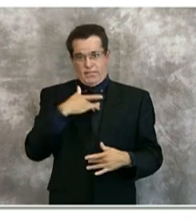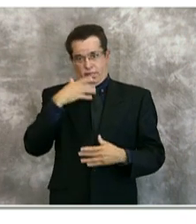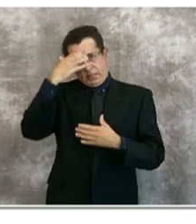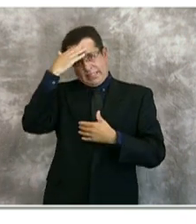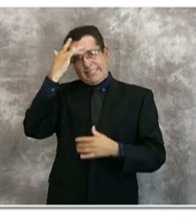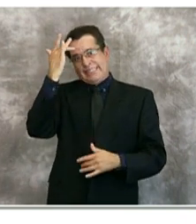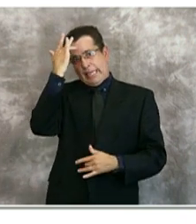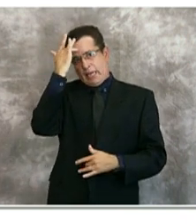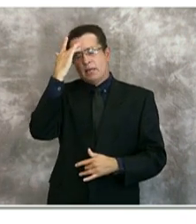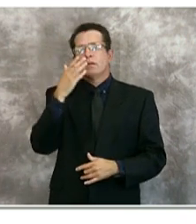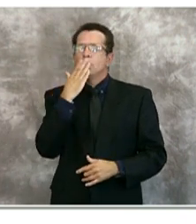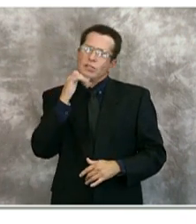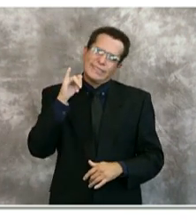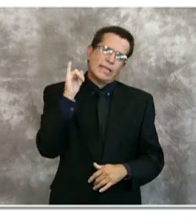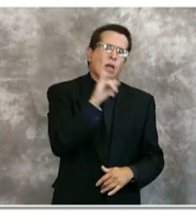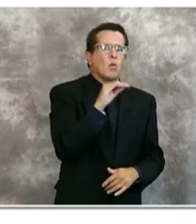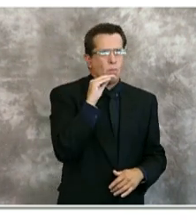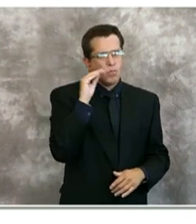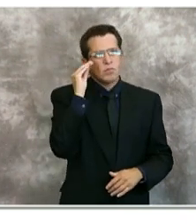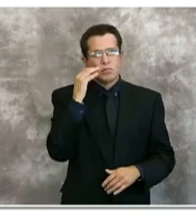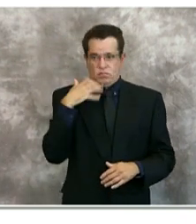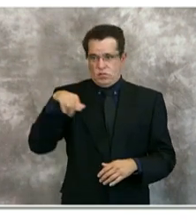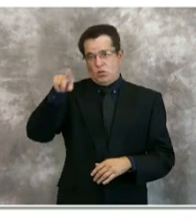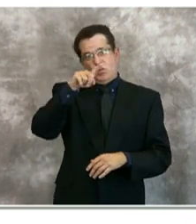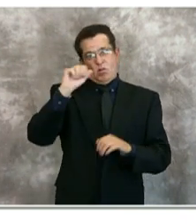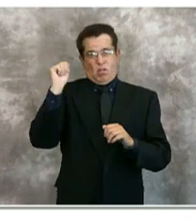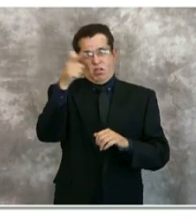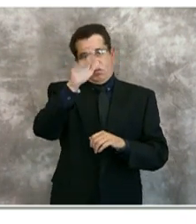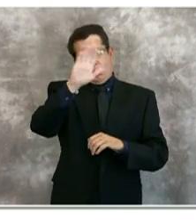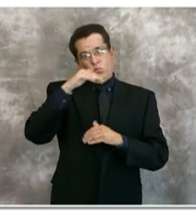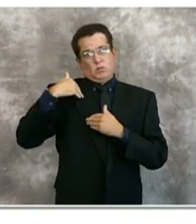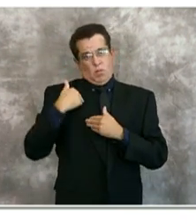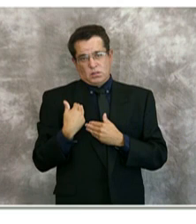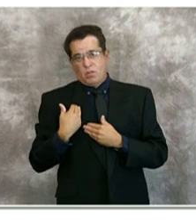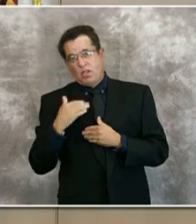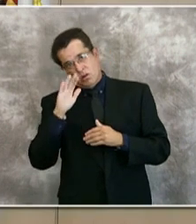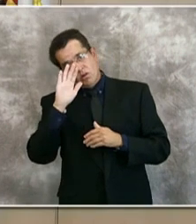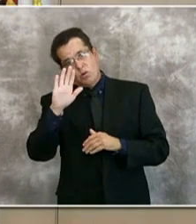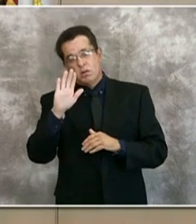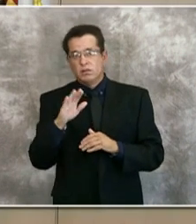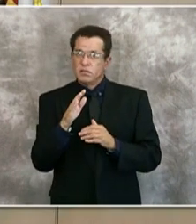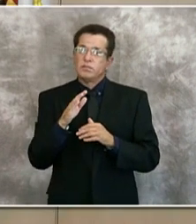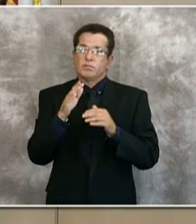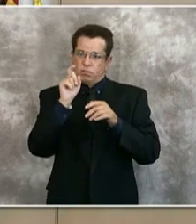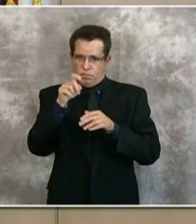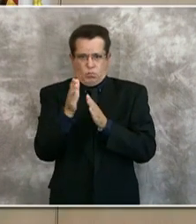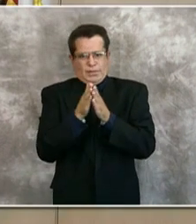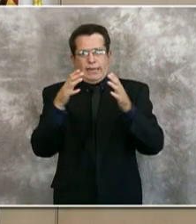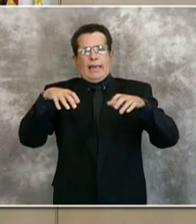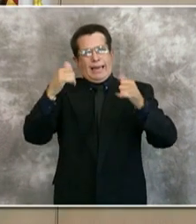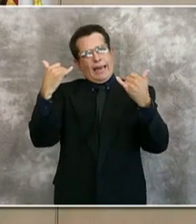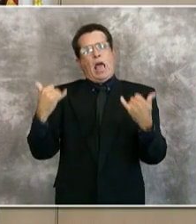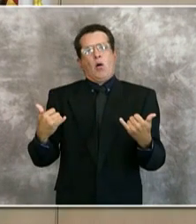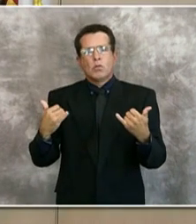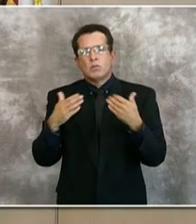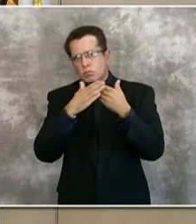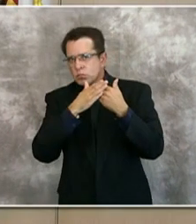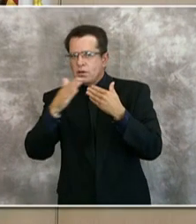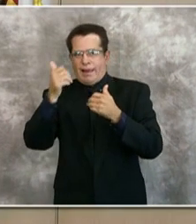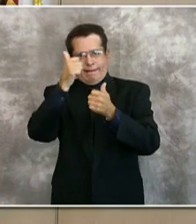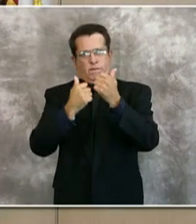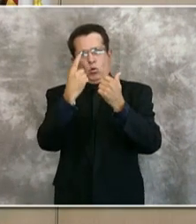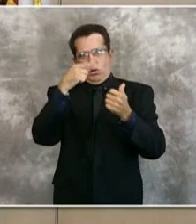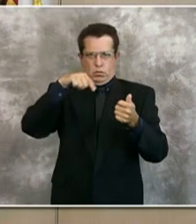The time is now for everyone to take action and for everyone to play their role. So we are depending on